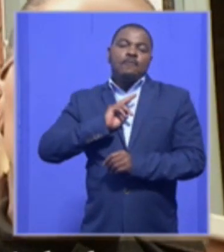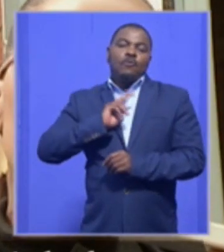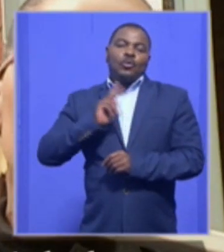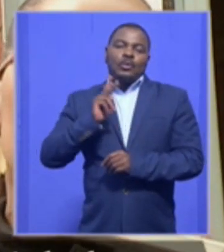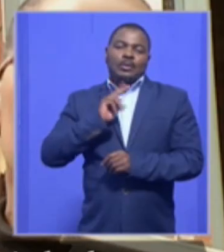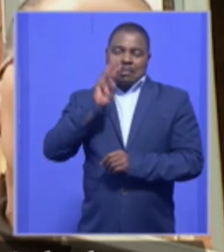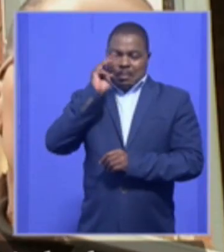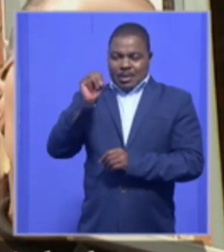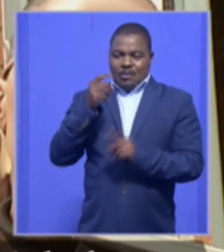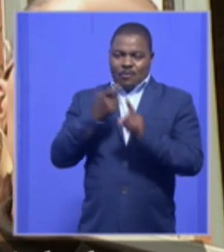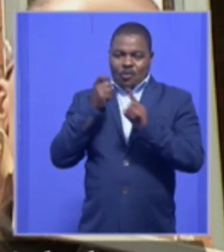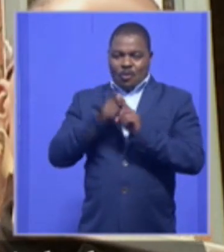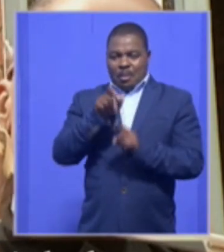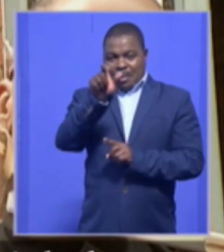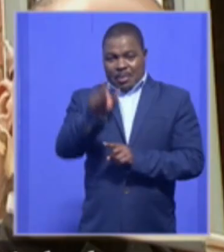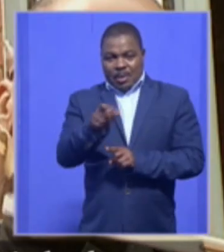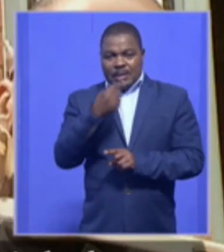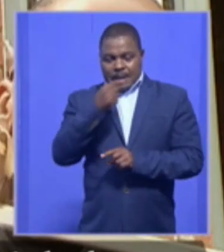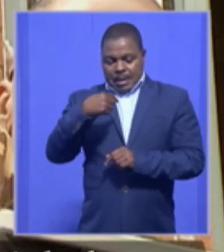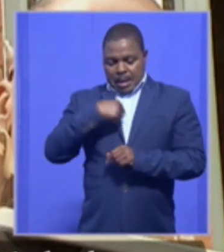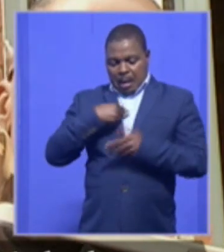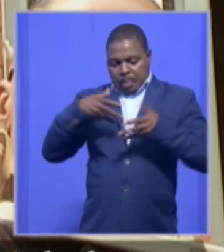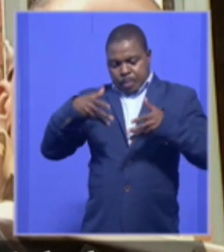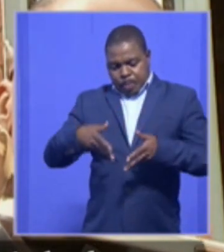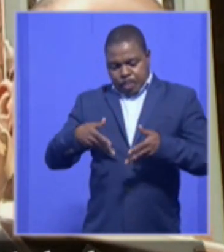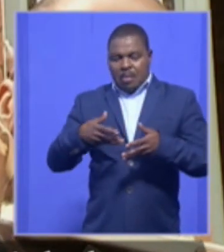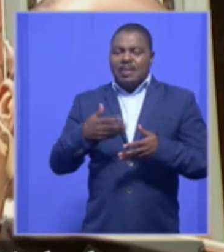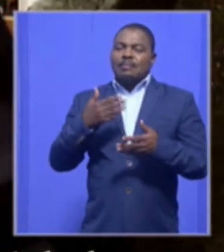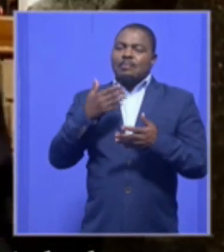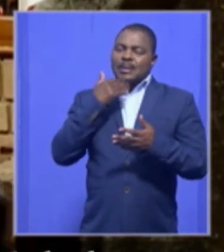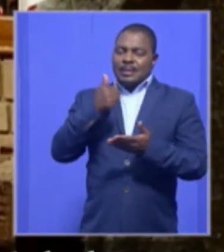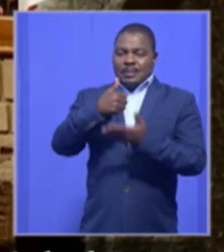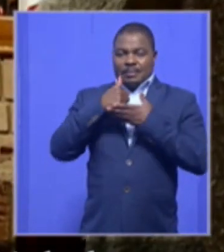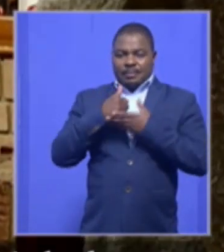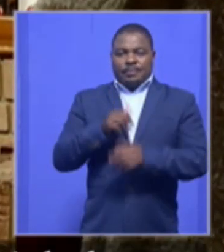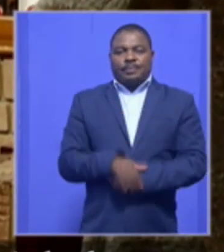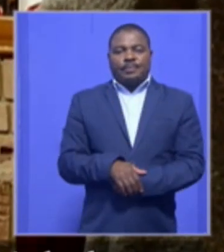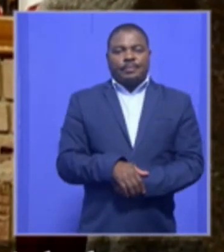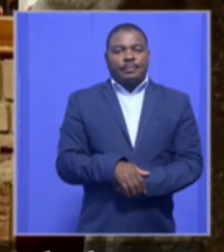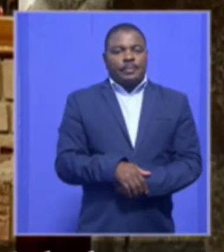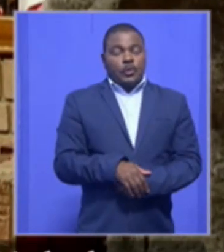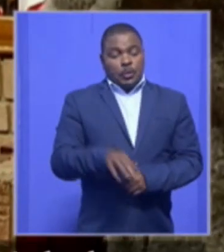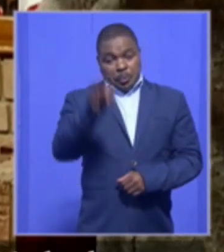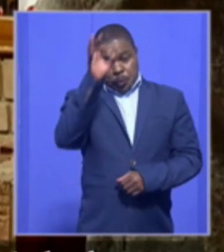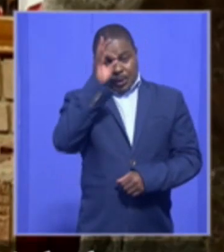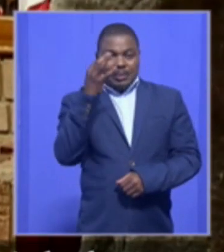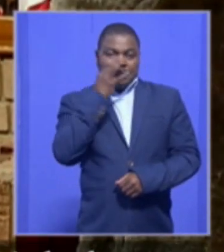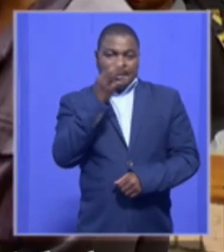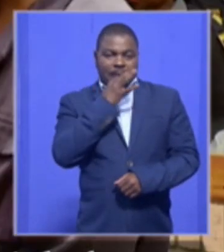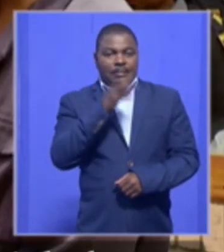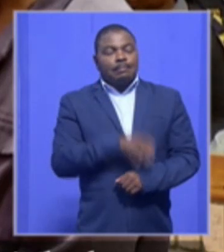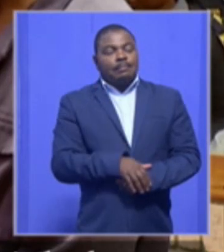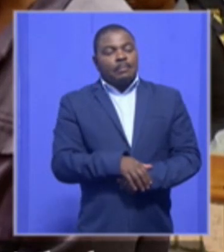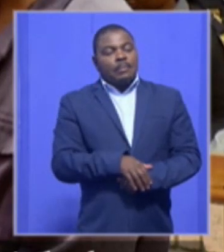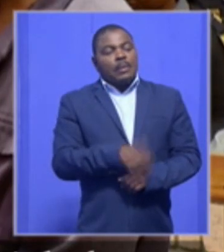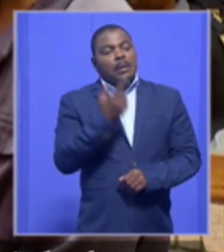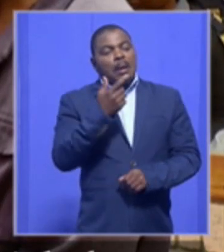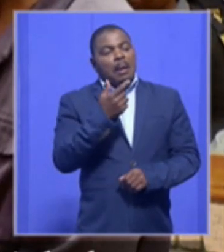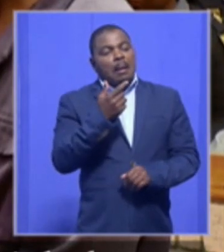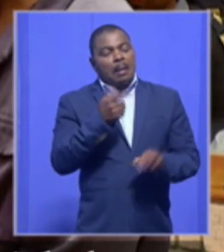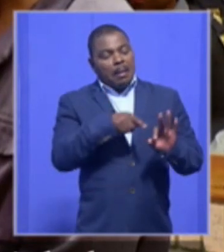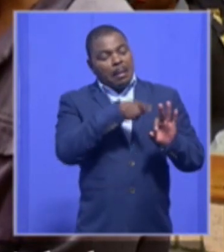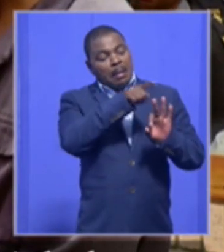victim to say, I am at this place, come and help me. Mo nakong e nngwe mapodisi a re kgetsi ya go tlhaselwa ga